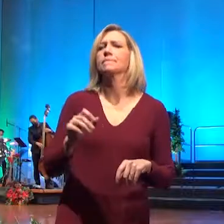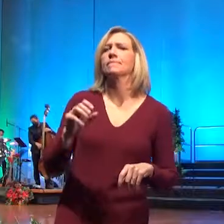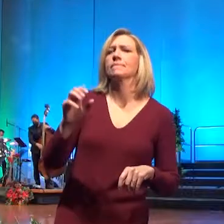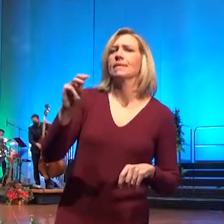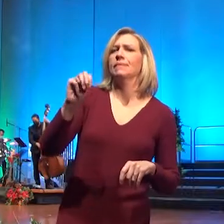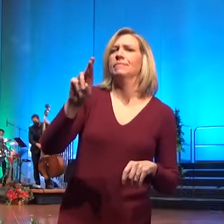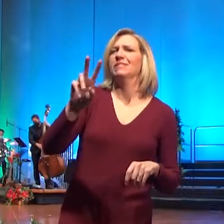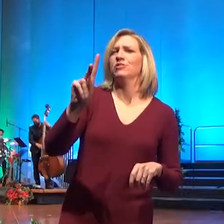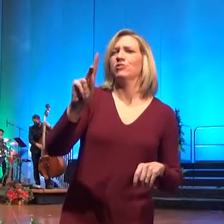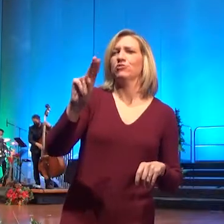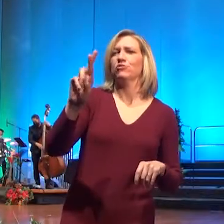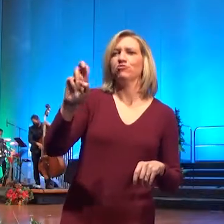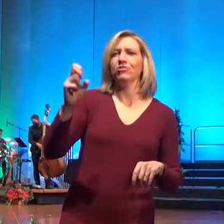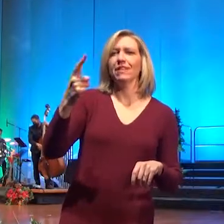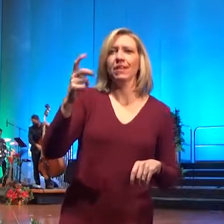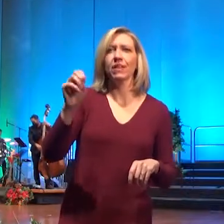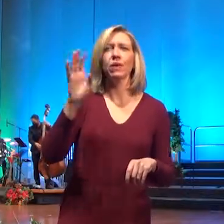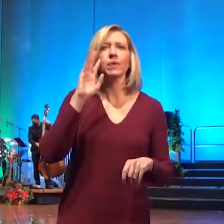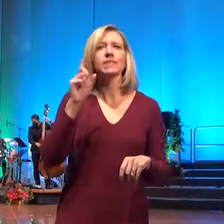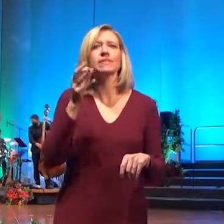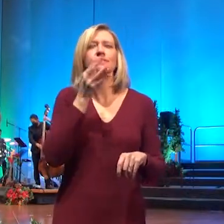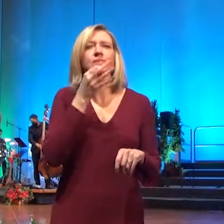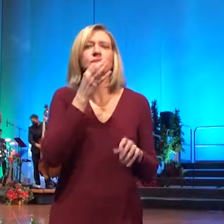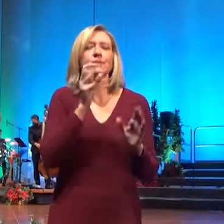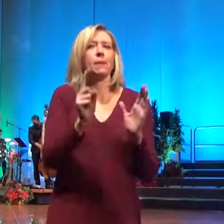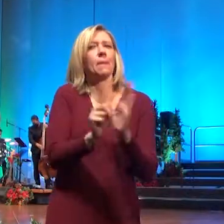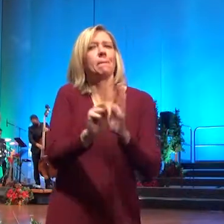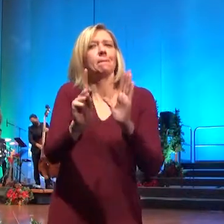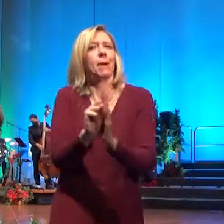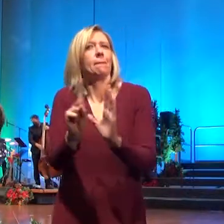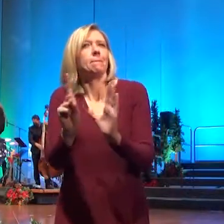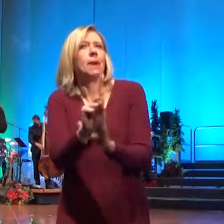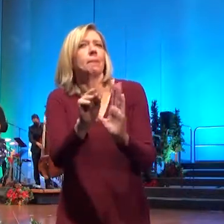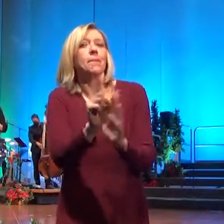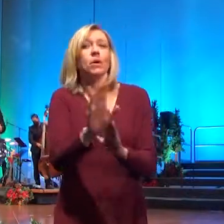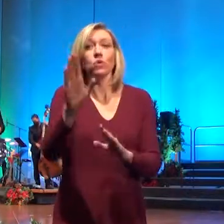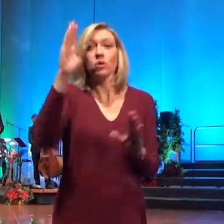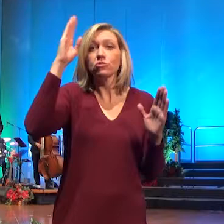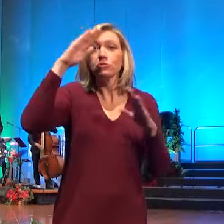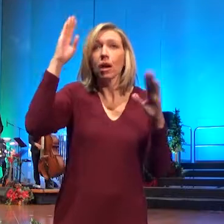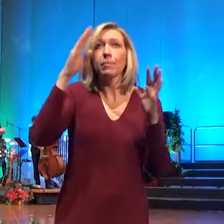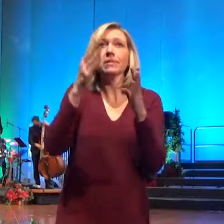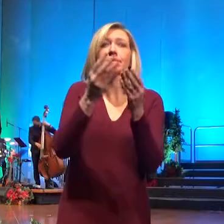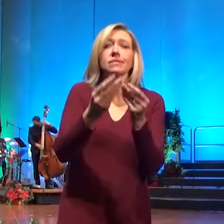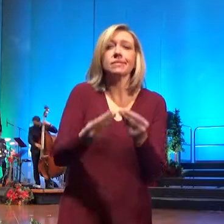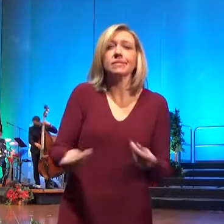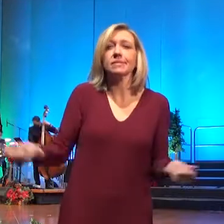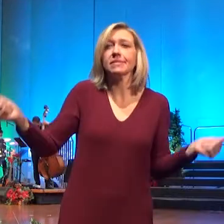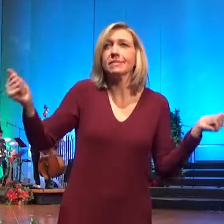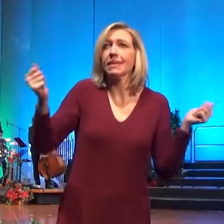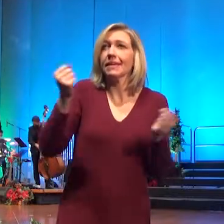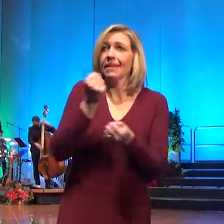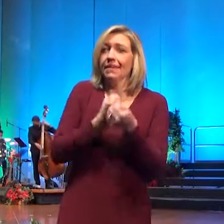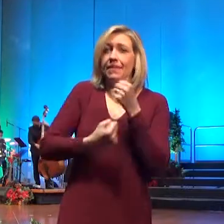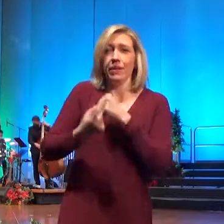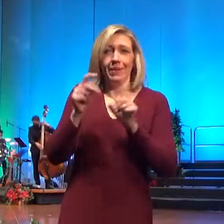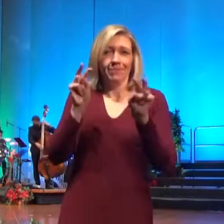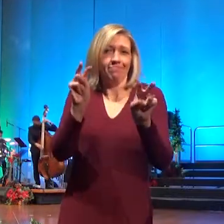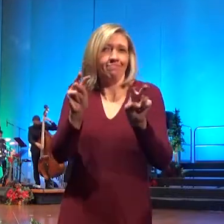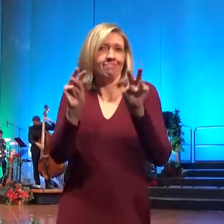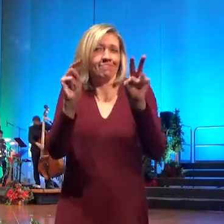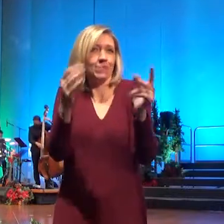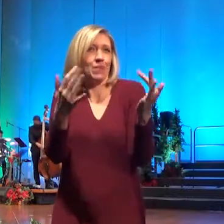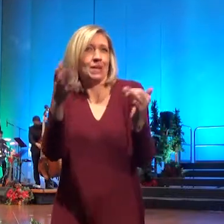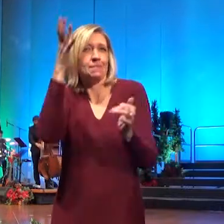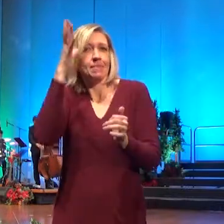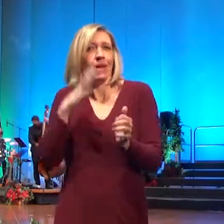Old Mr. Kringle is soon gonna jingle all the bells that'll tinkle all your troubles away. Everybody's waiting